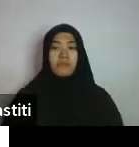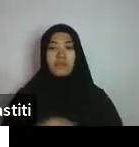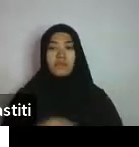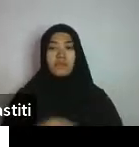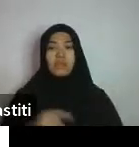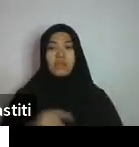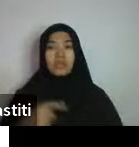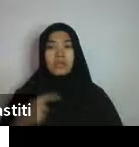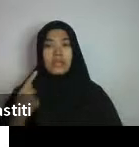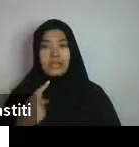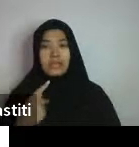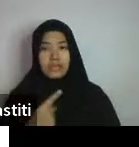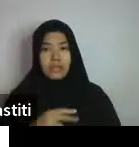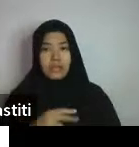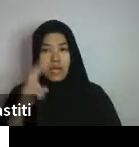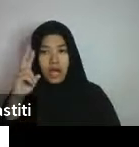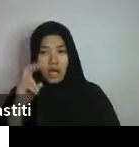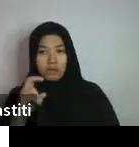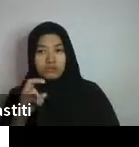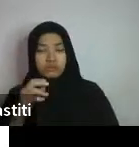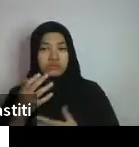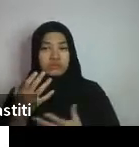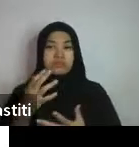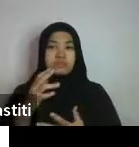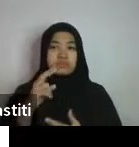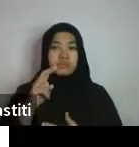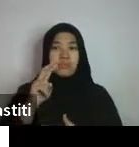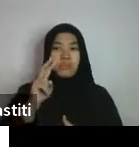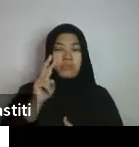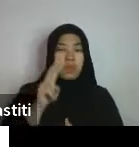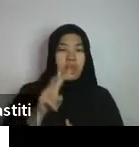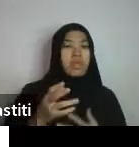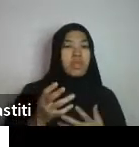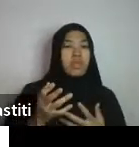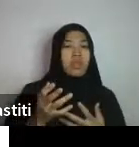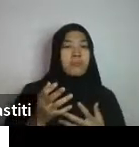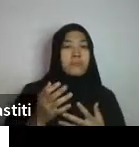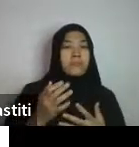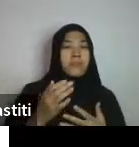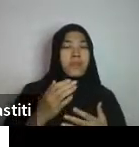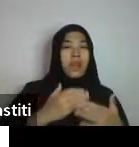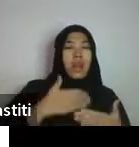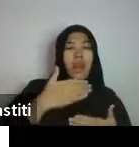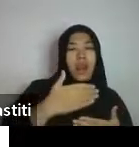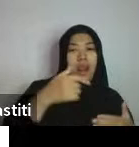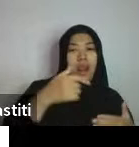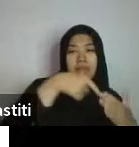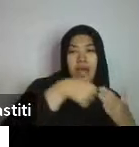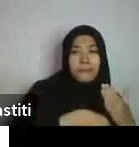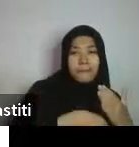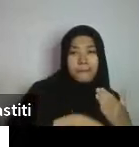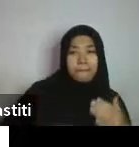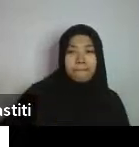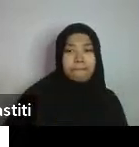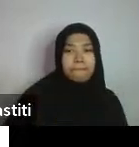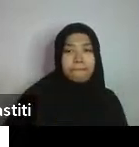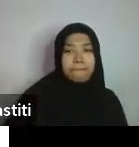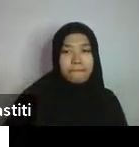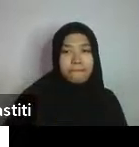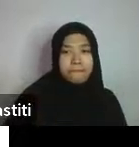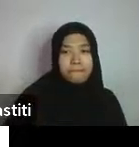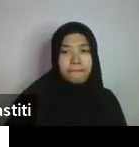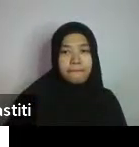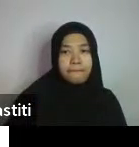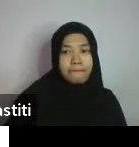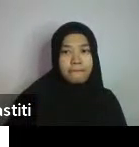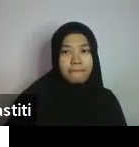with communication, participants talked about a heavier reliance on carers to assist with information gathering